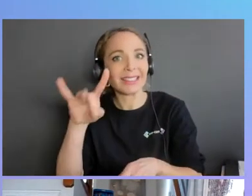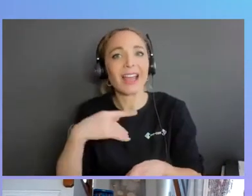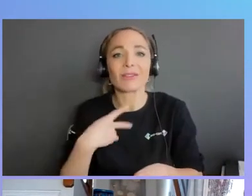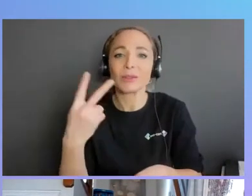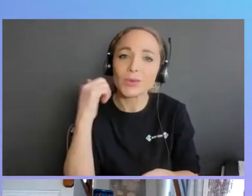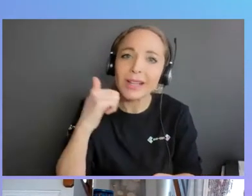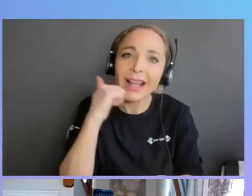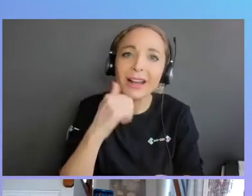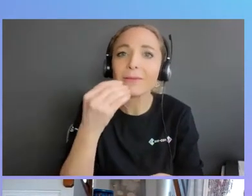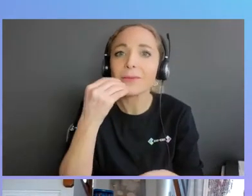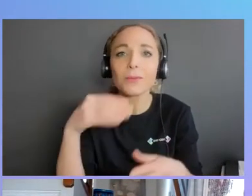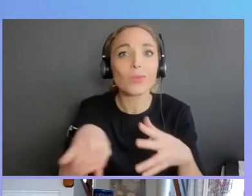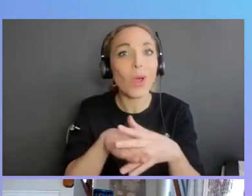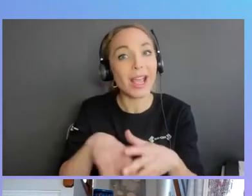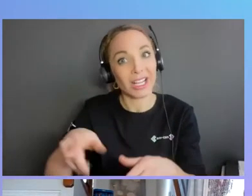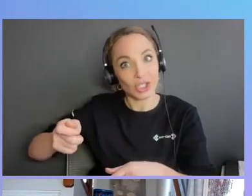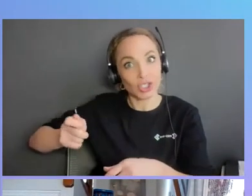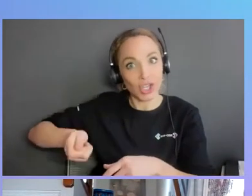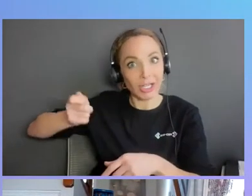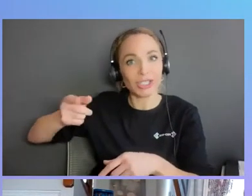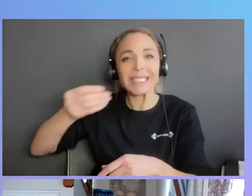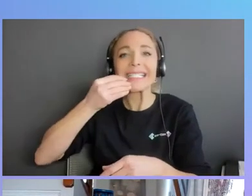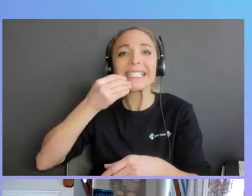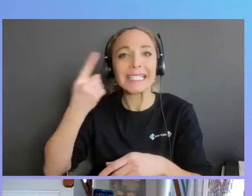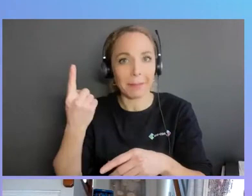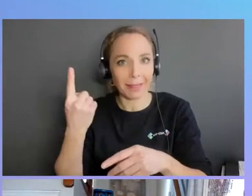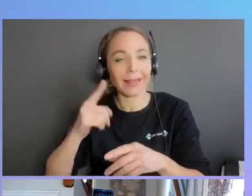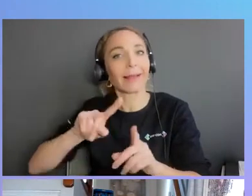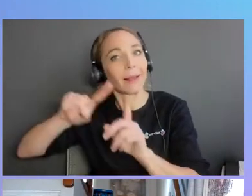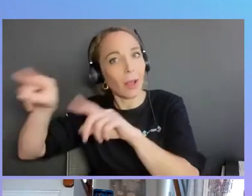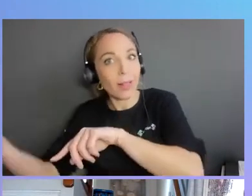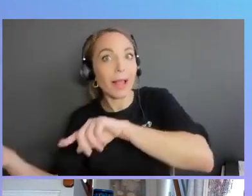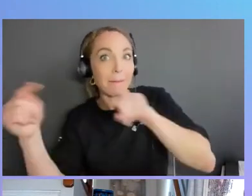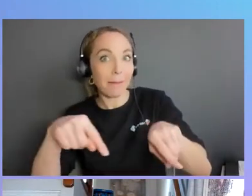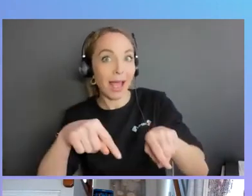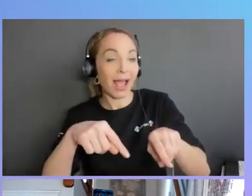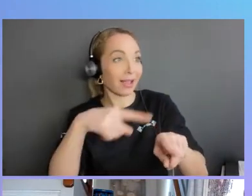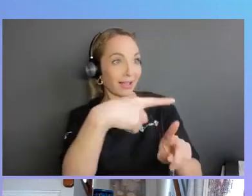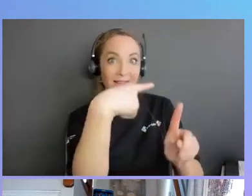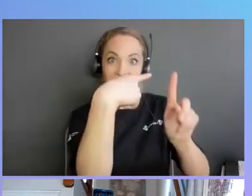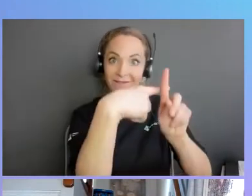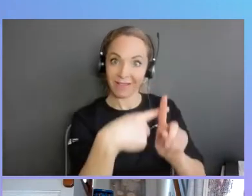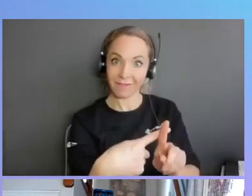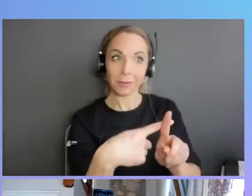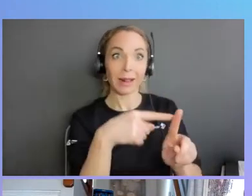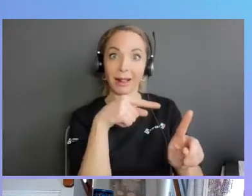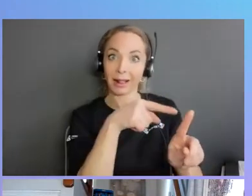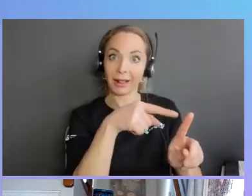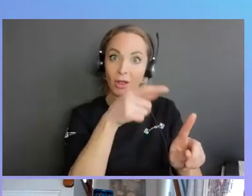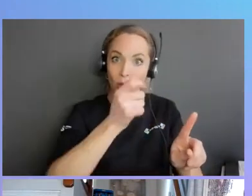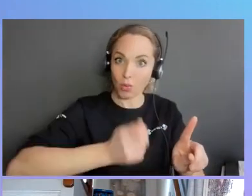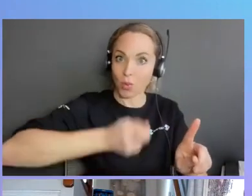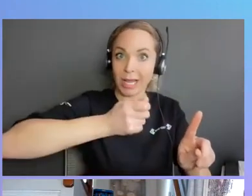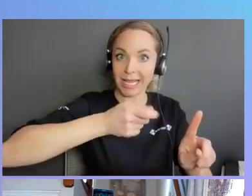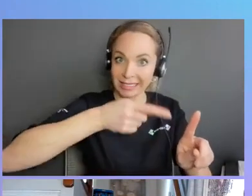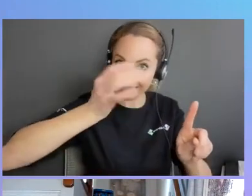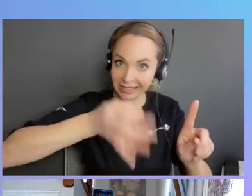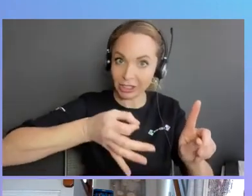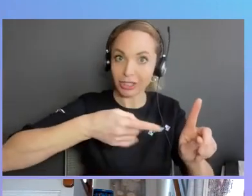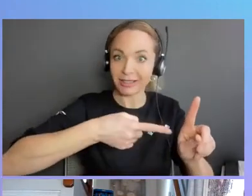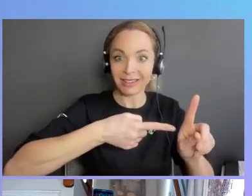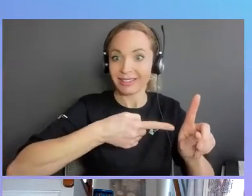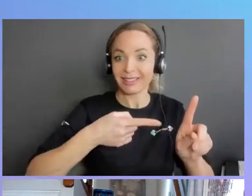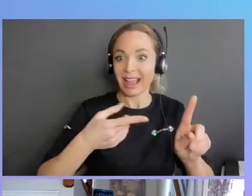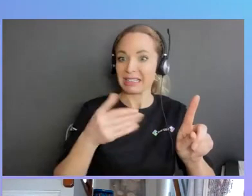eats something, then comes back. And they found that the percentage of favorable rulings drops from 65% to nearly zero between